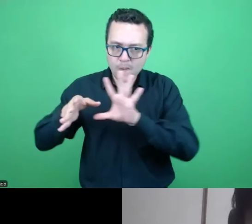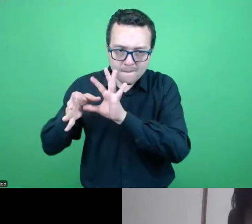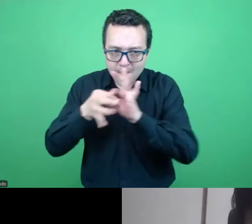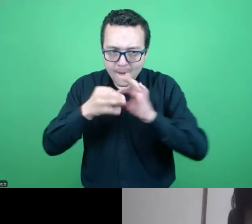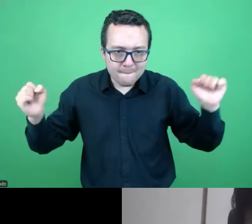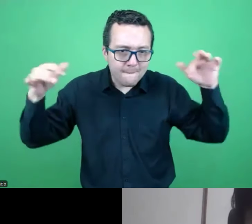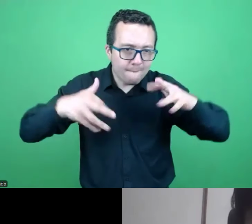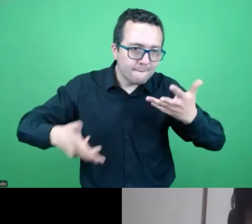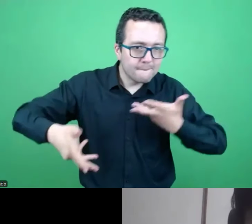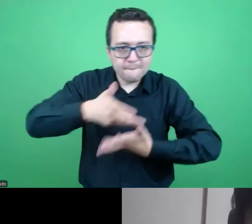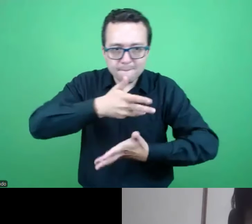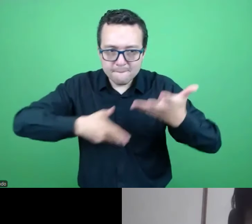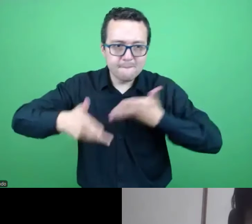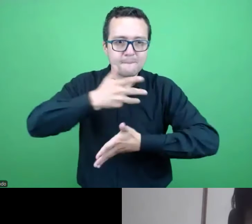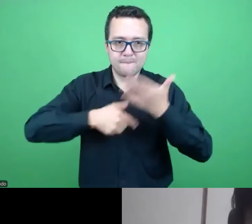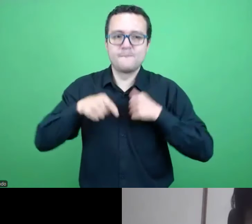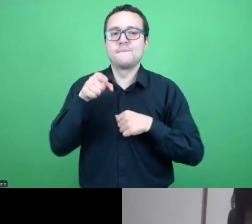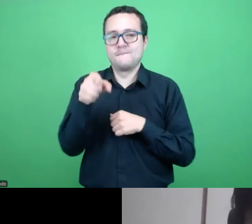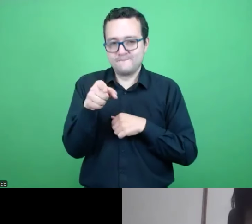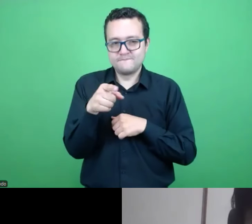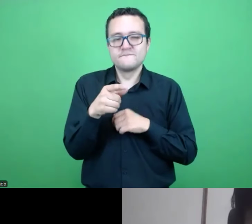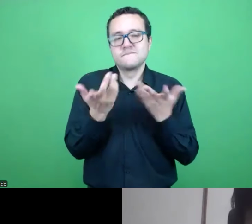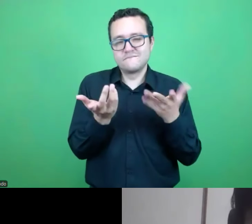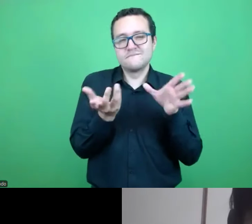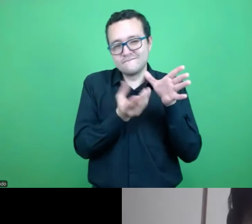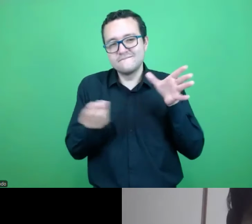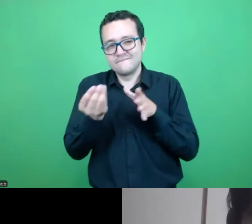The event itself was about 24 hours.